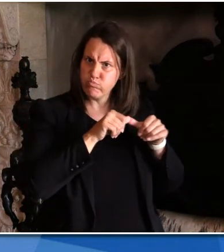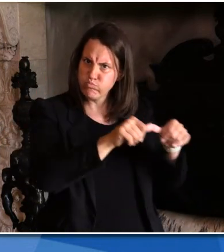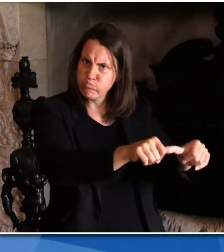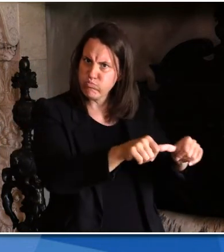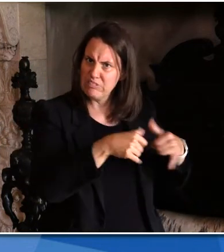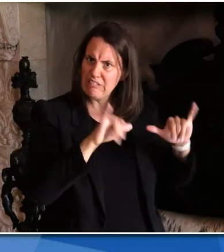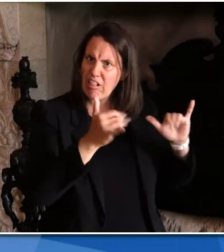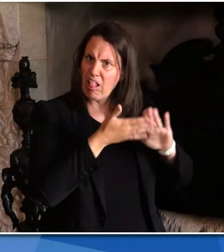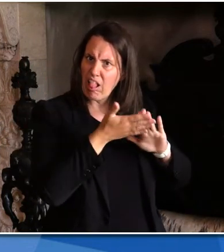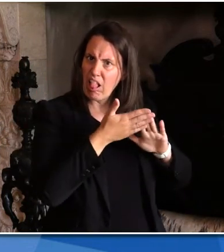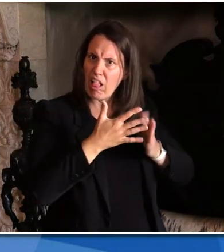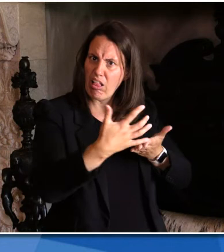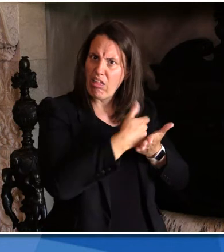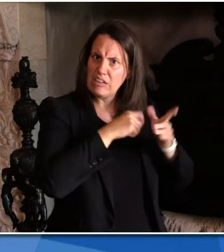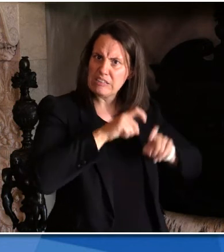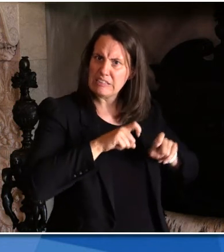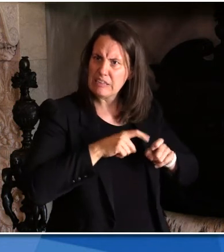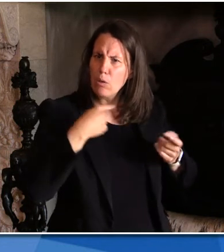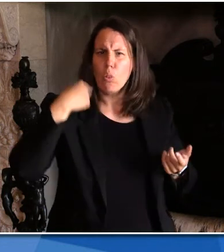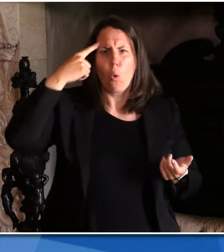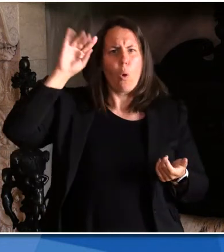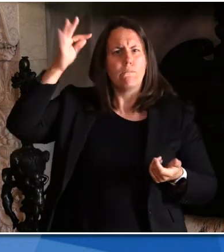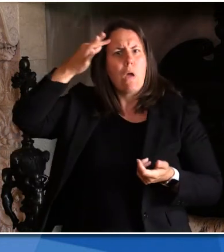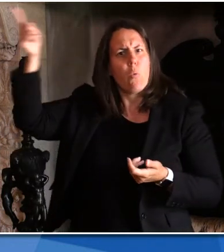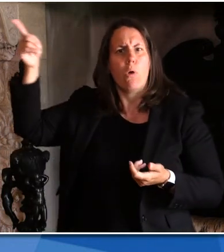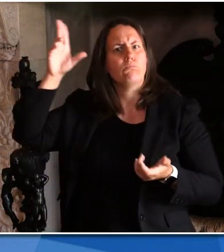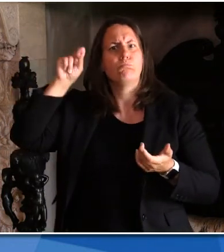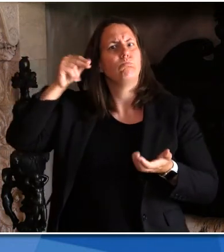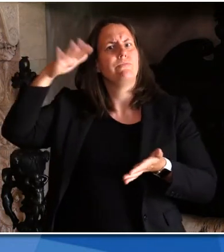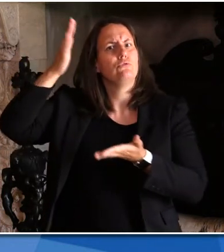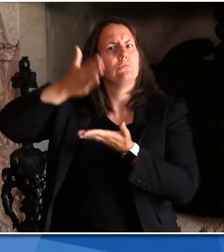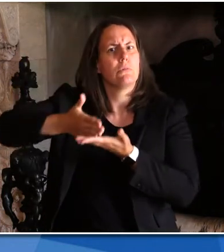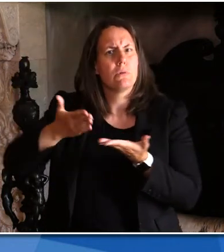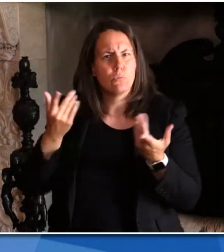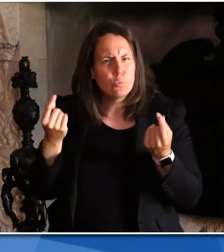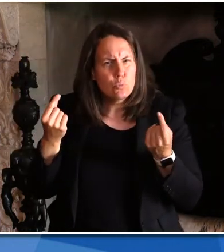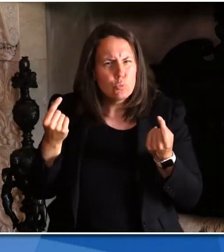in addressing COVID-19 testing in the state? Thank you.